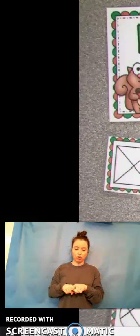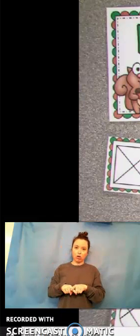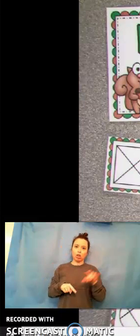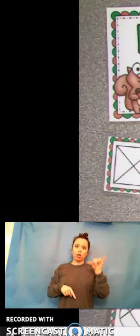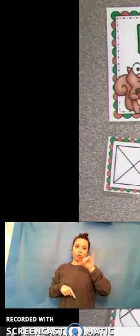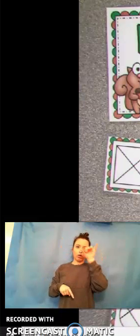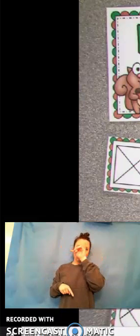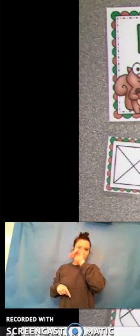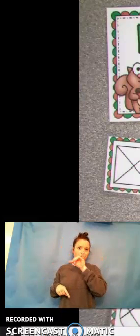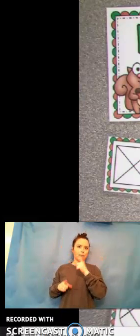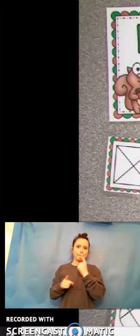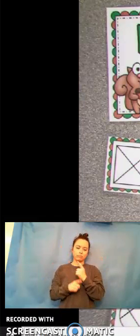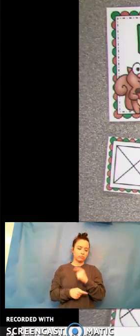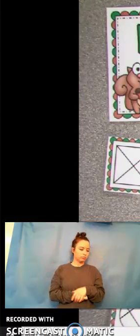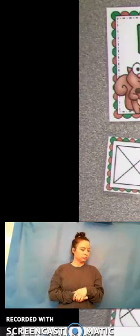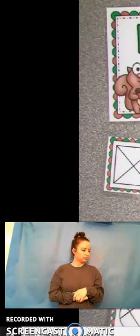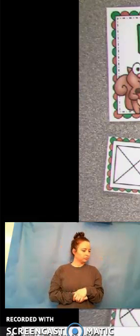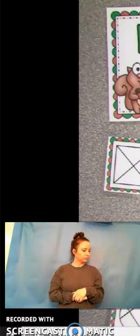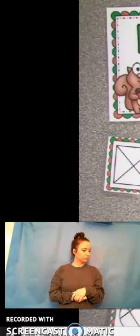All right, let's look at this next one.